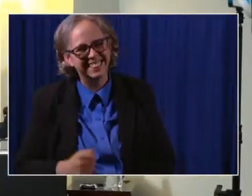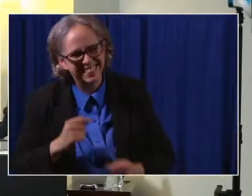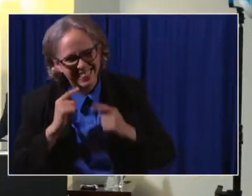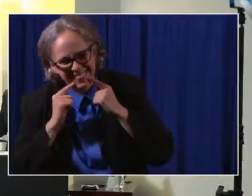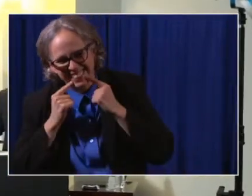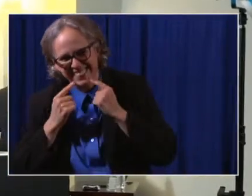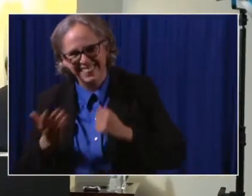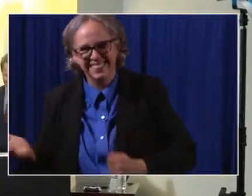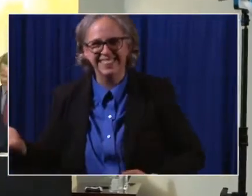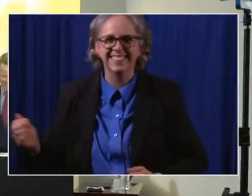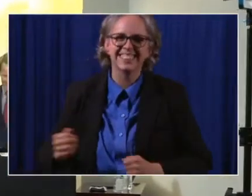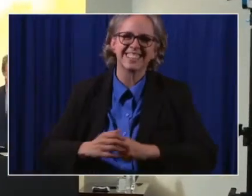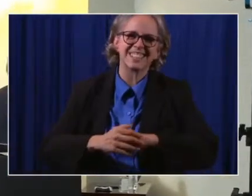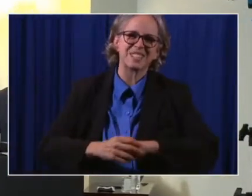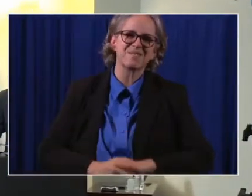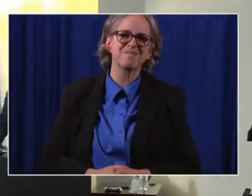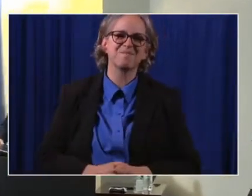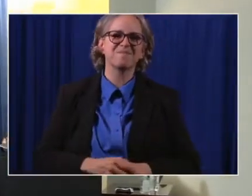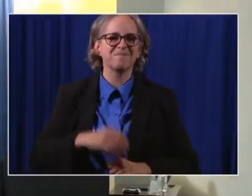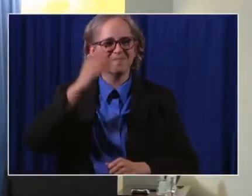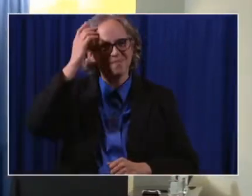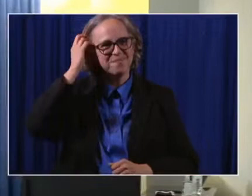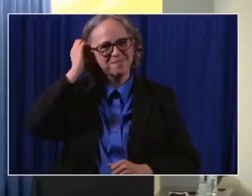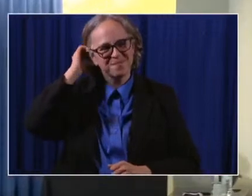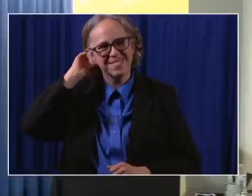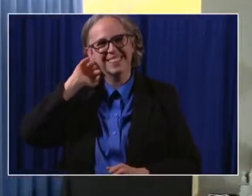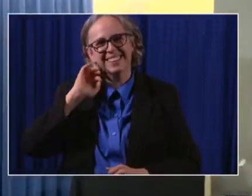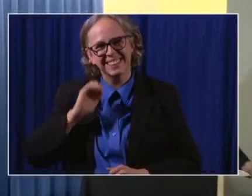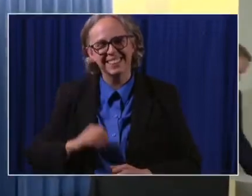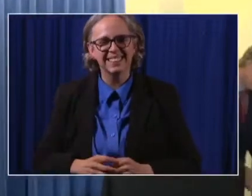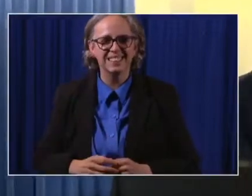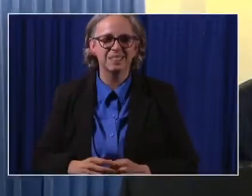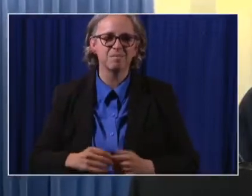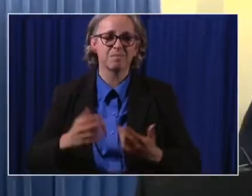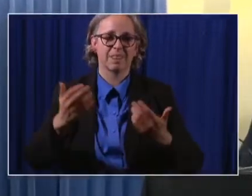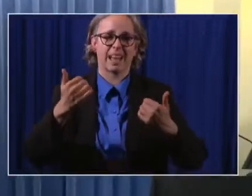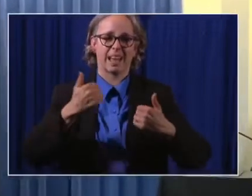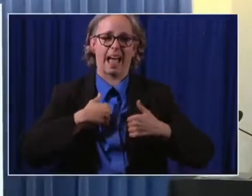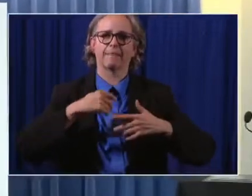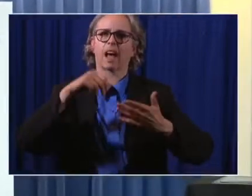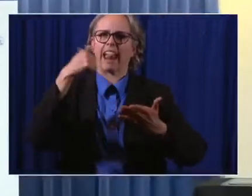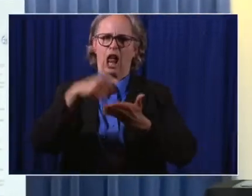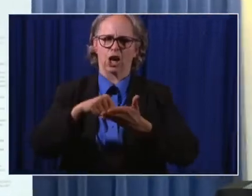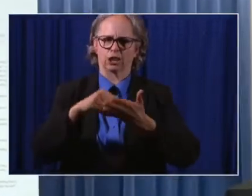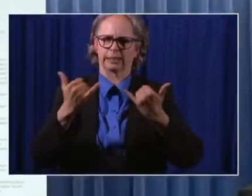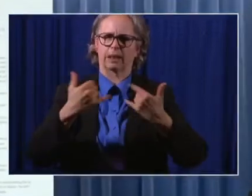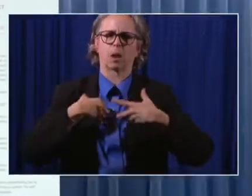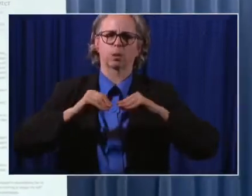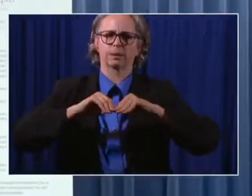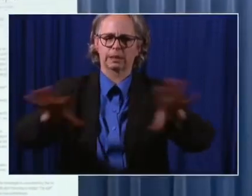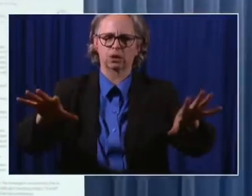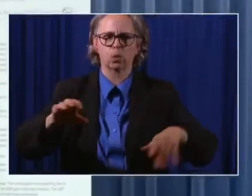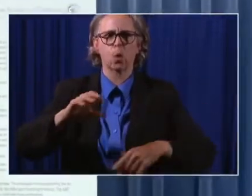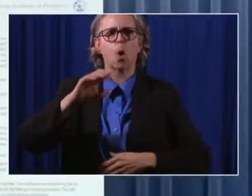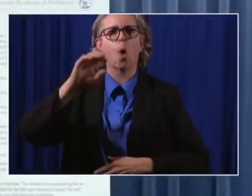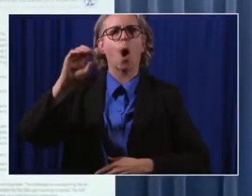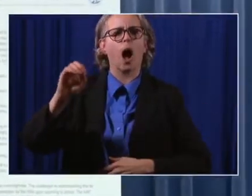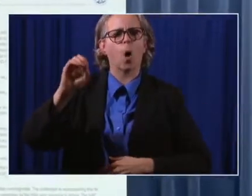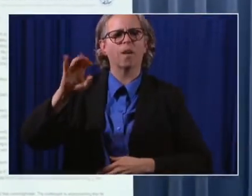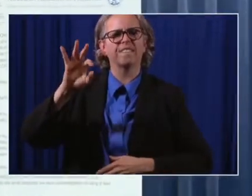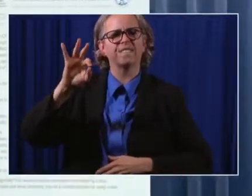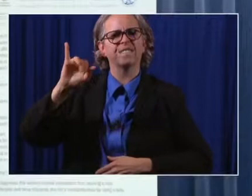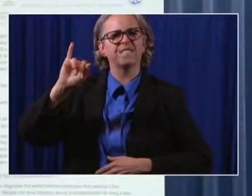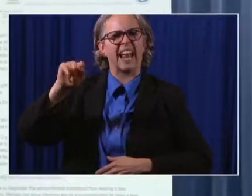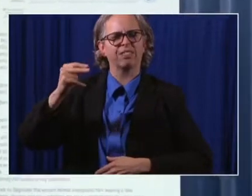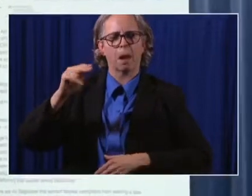Today I'm sending a letter to Ohio's faith-based community to share important health information with our churches,